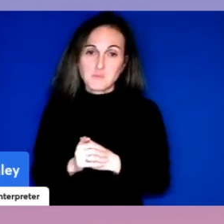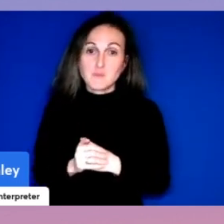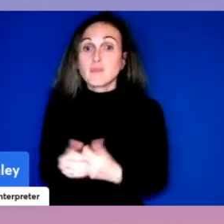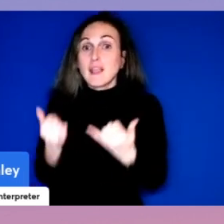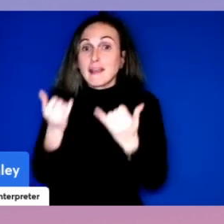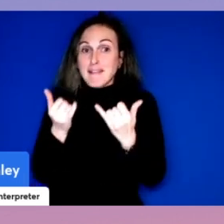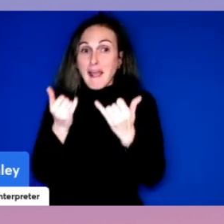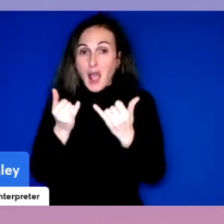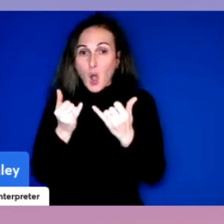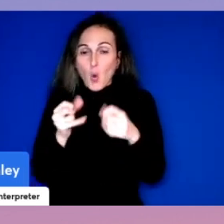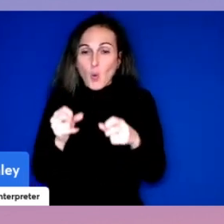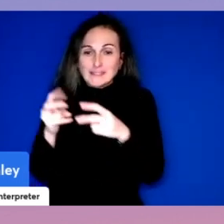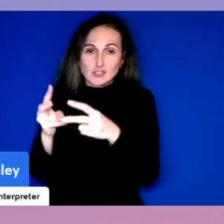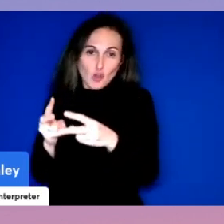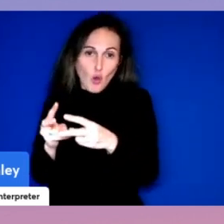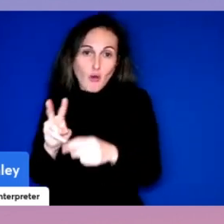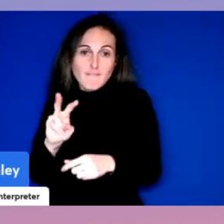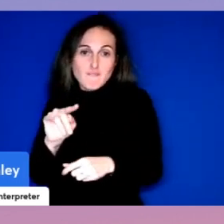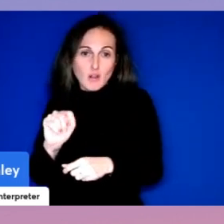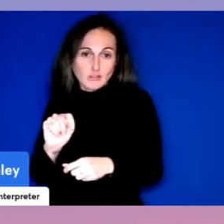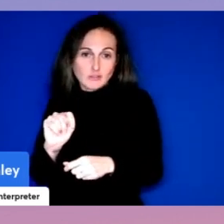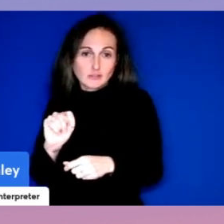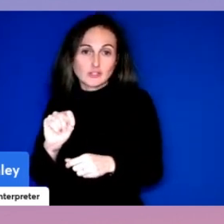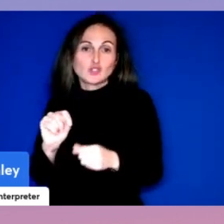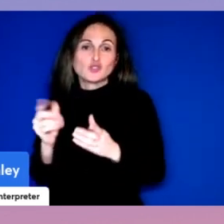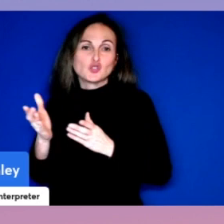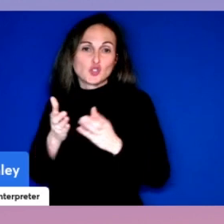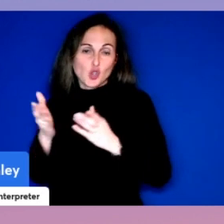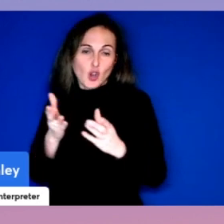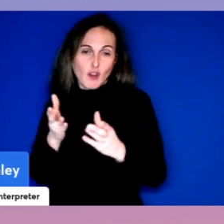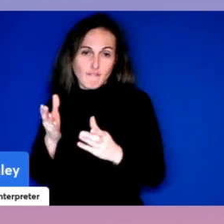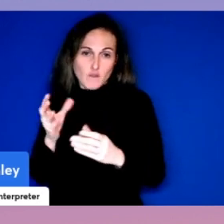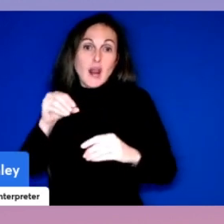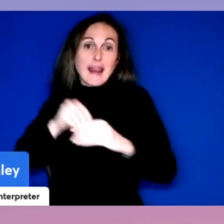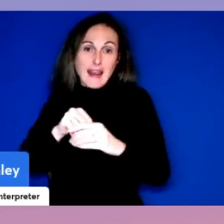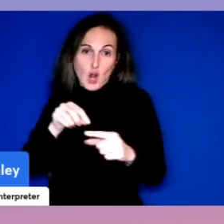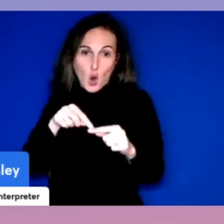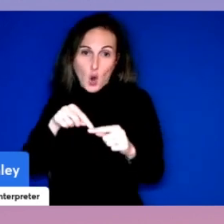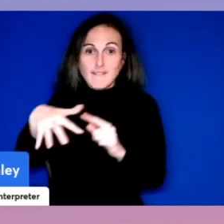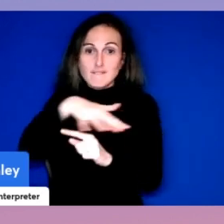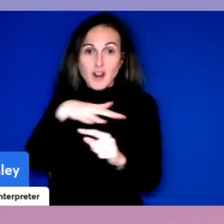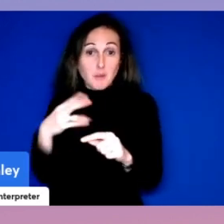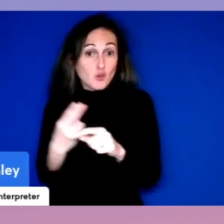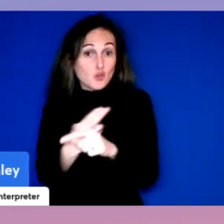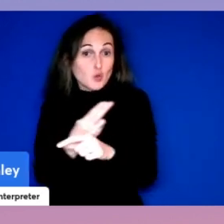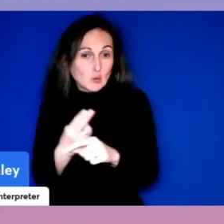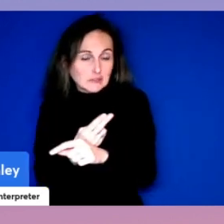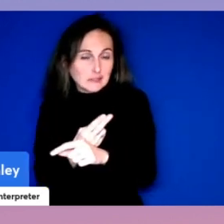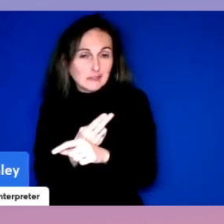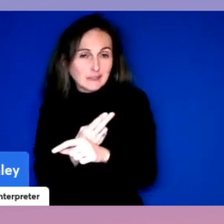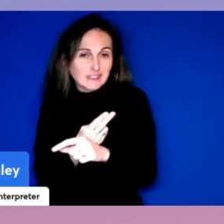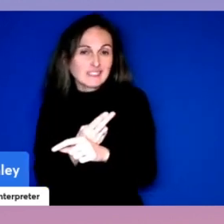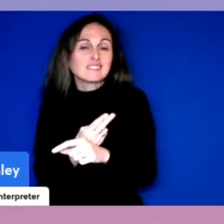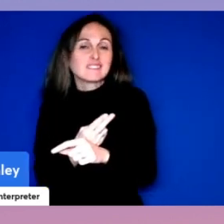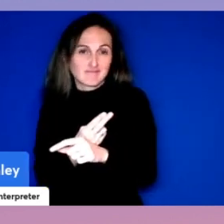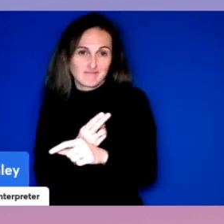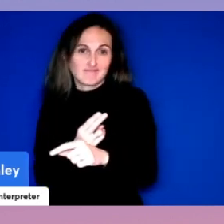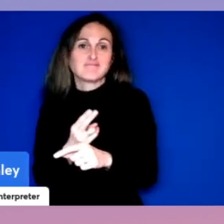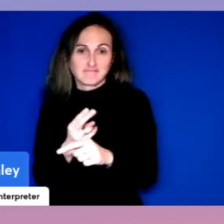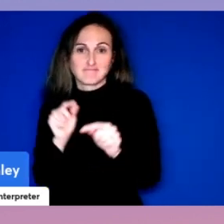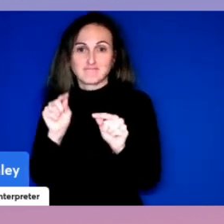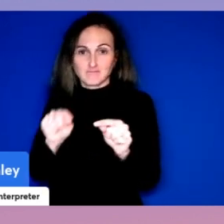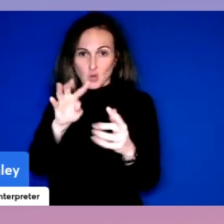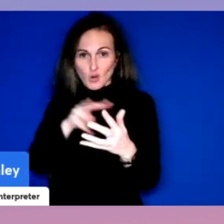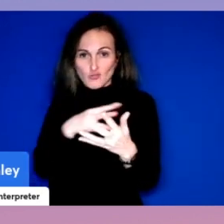Now we're going to install the Vault server in our environment using our Helm chart. So